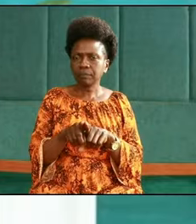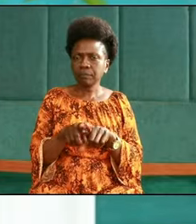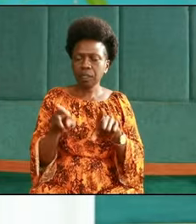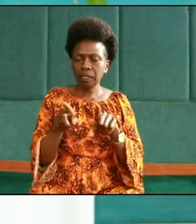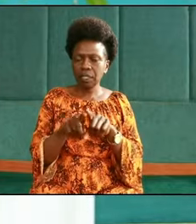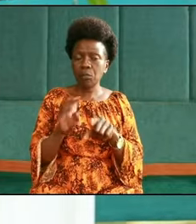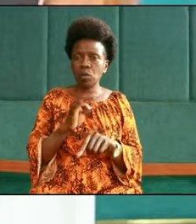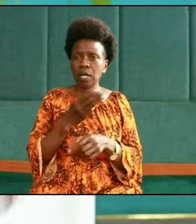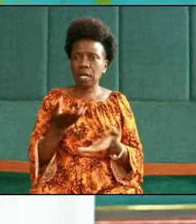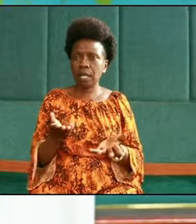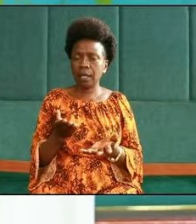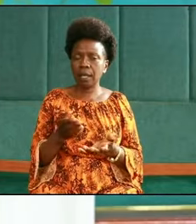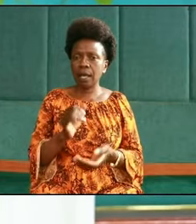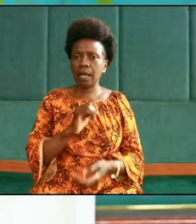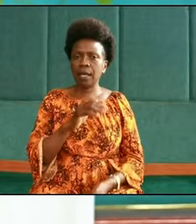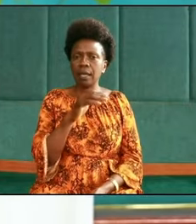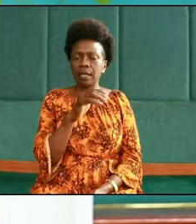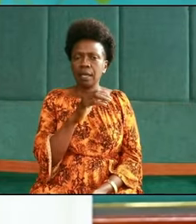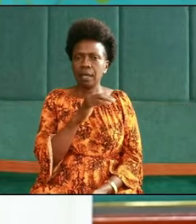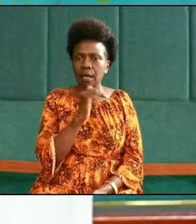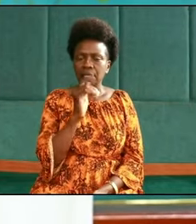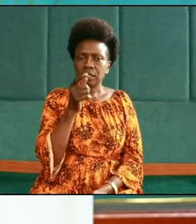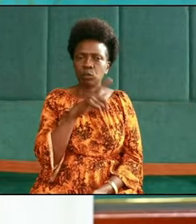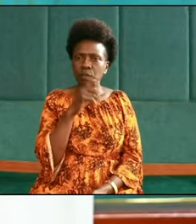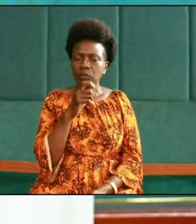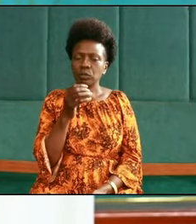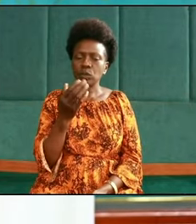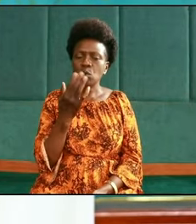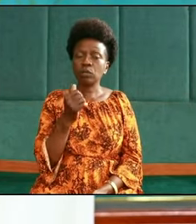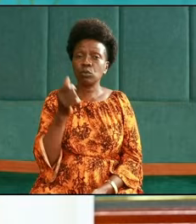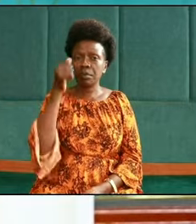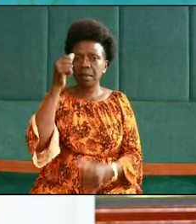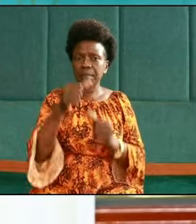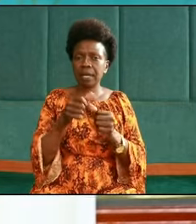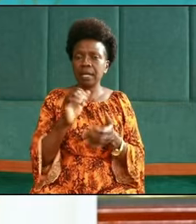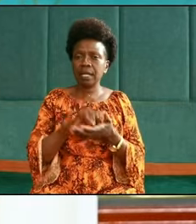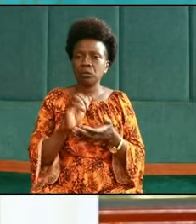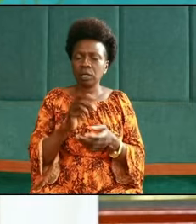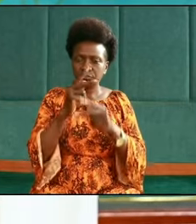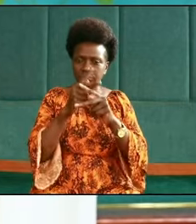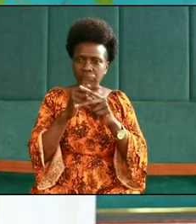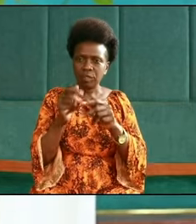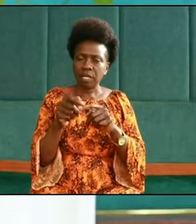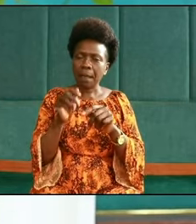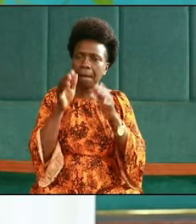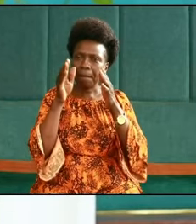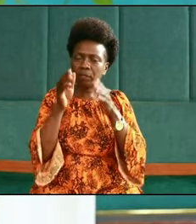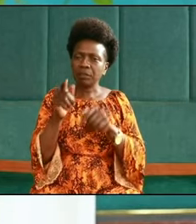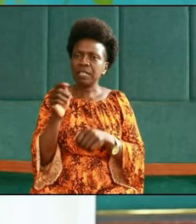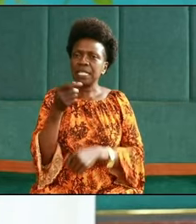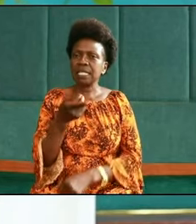as we are here, ask this question. You ought to remember that we are to keep the bond of